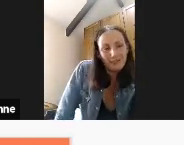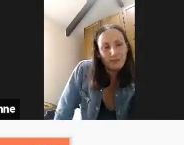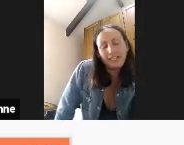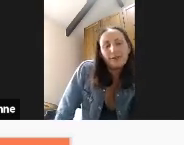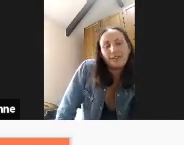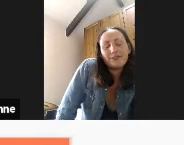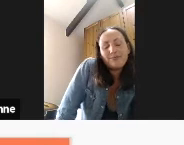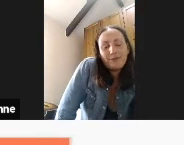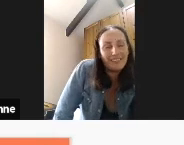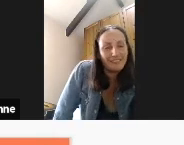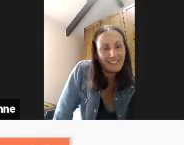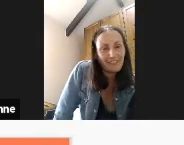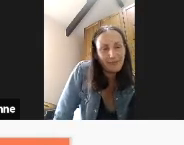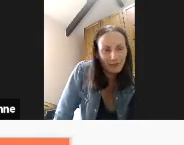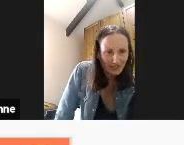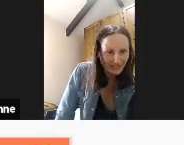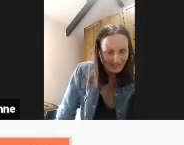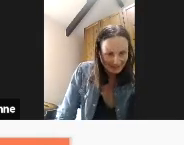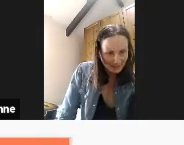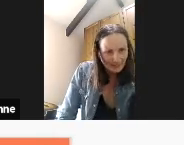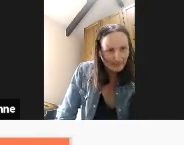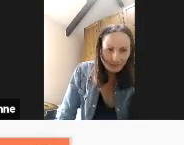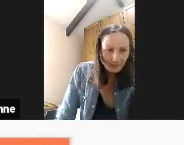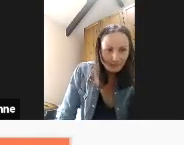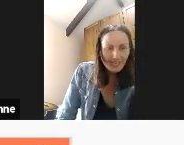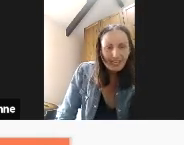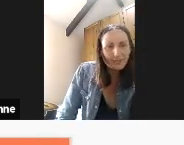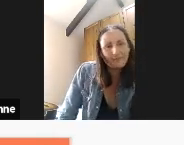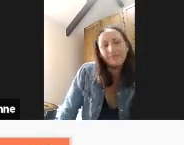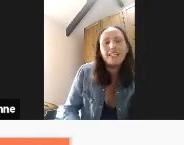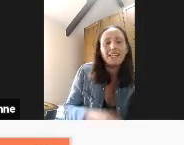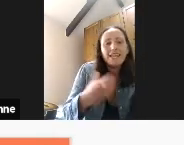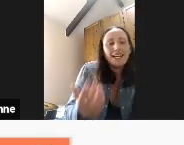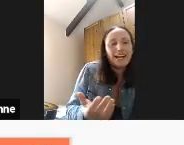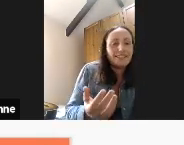time to explain here, but I just maybe a little teaser if you're interested in this kind of thing.